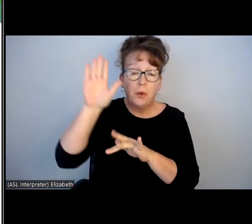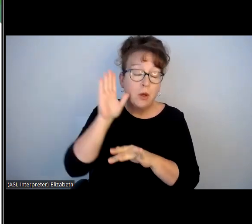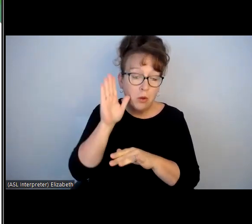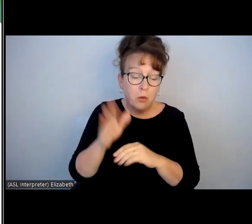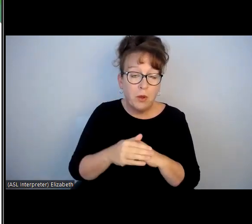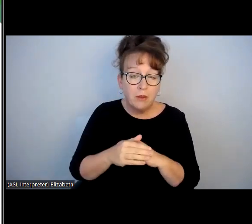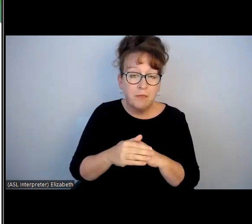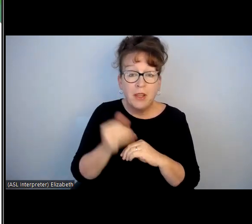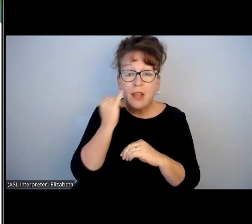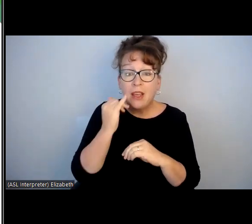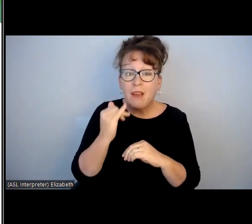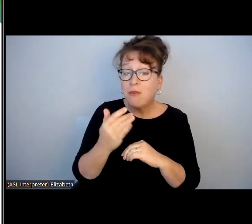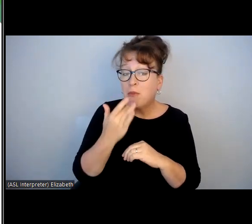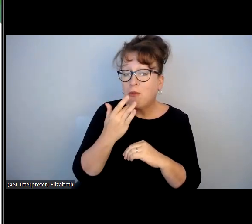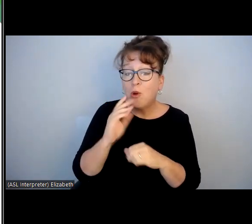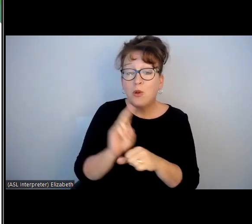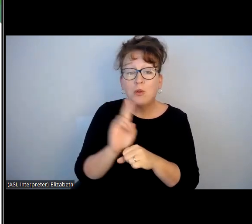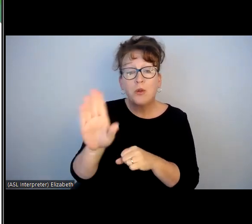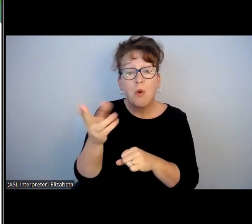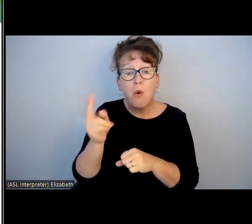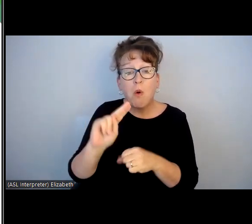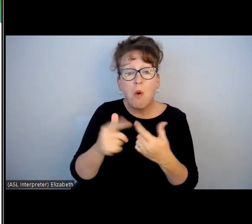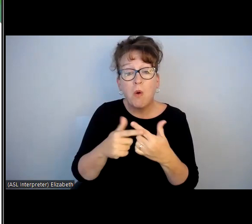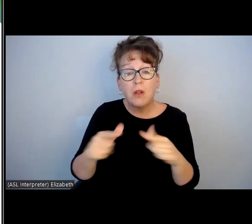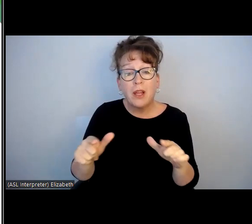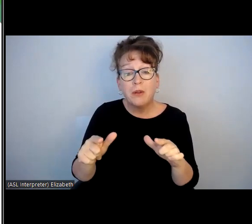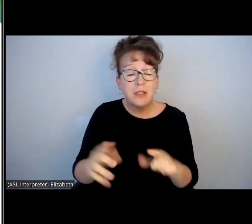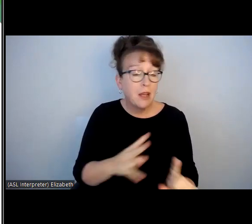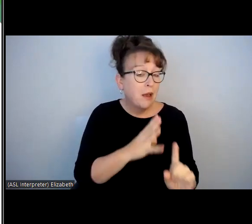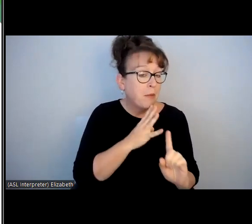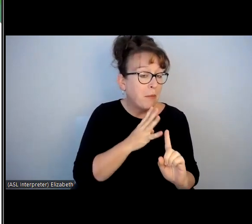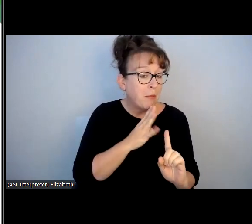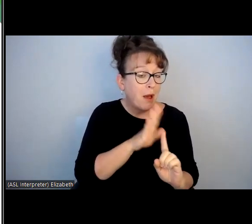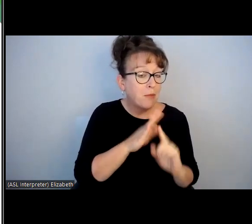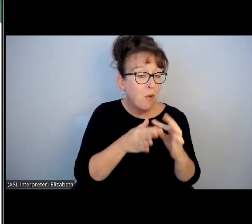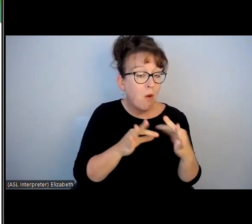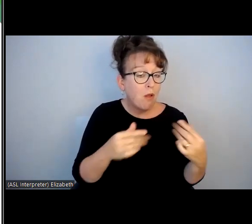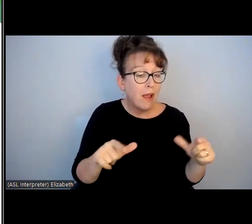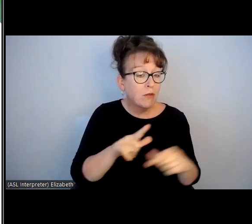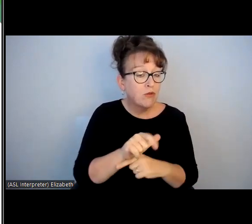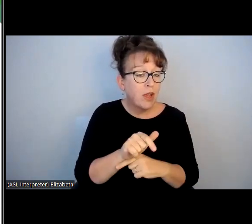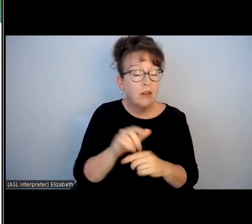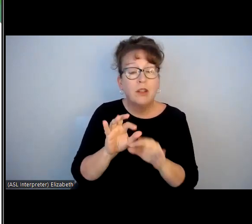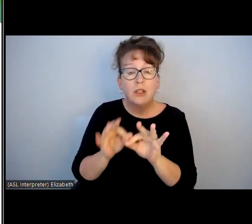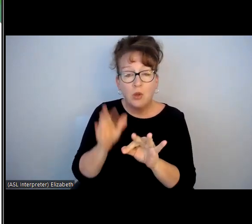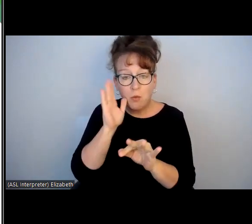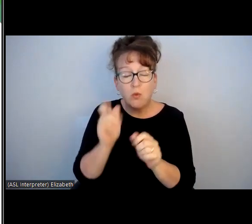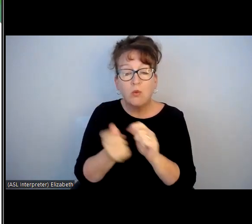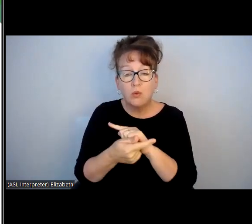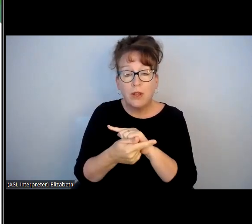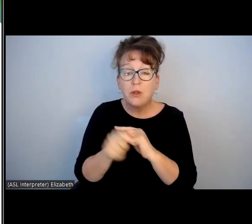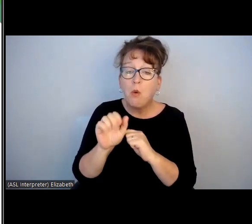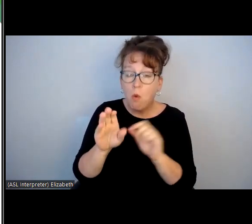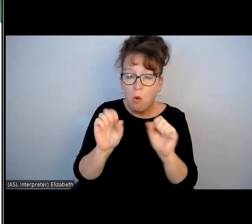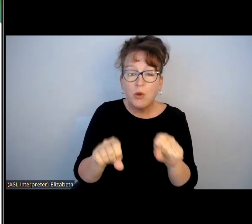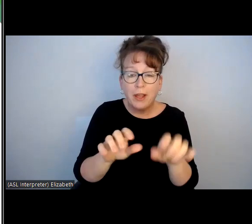commenting in another language, please speak into your language channel and your interpreter will translate the comments into English. Or you may type a comment into the